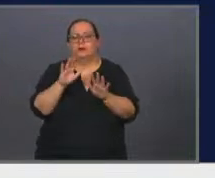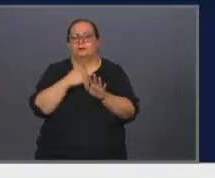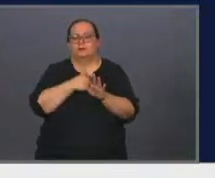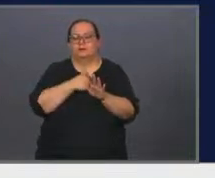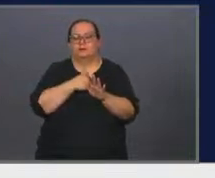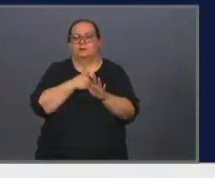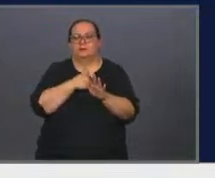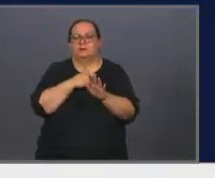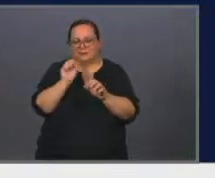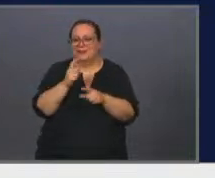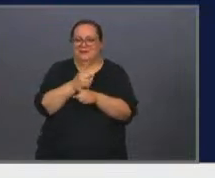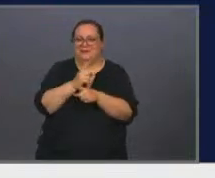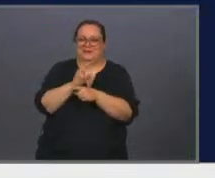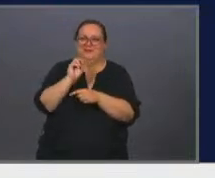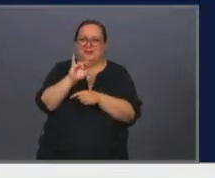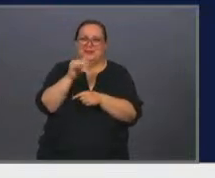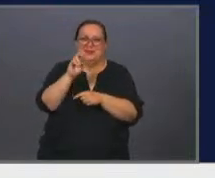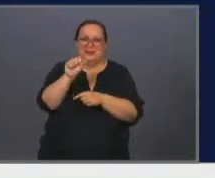Yes, Mr. Jones.